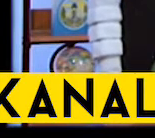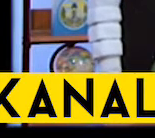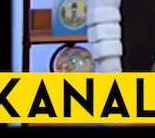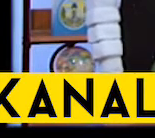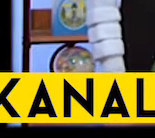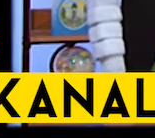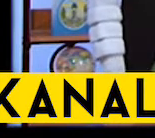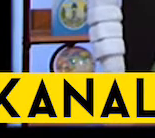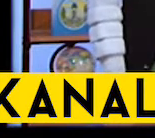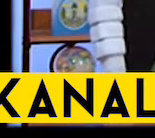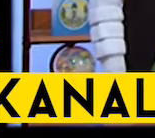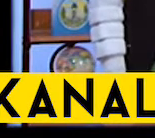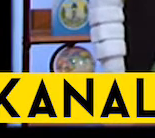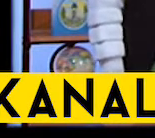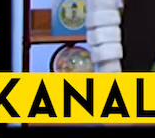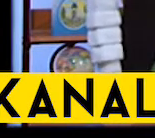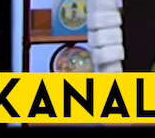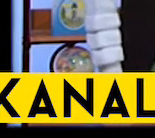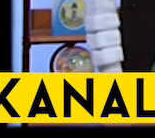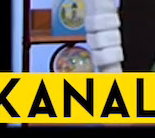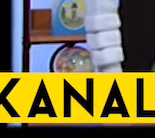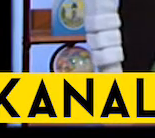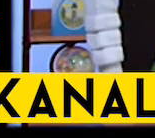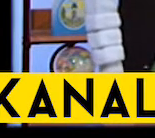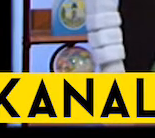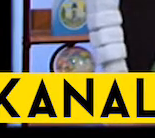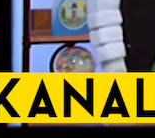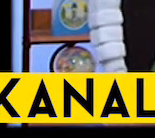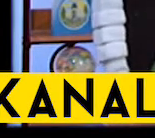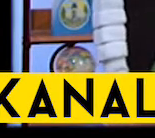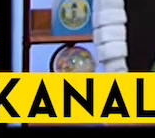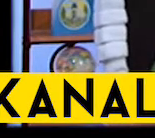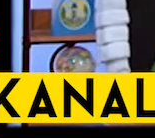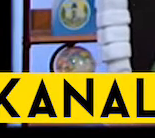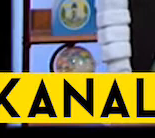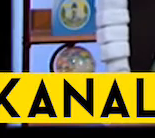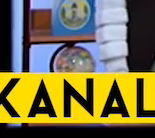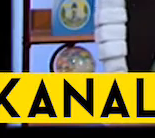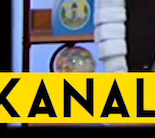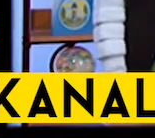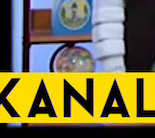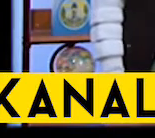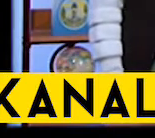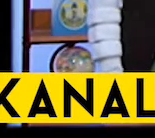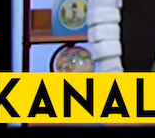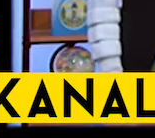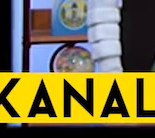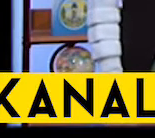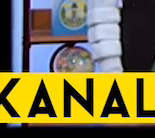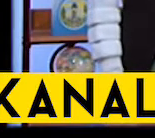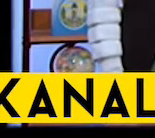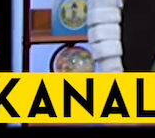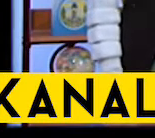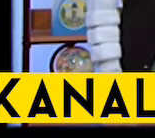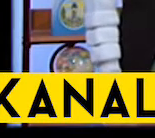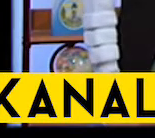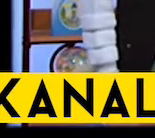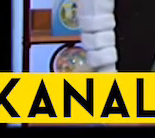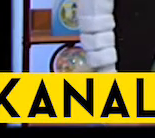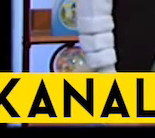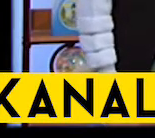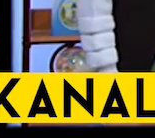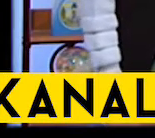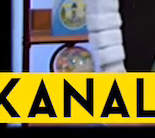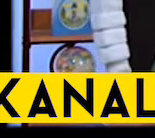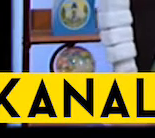grammar rules with the help of the next activity. In the next activity, activity number 1 on page 102 in your textbooks, we